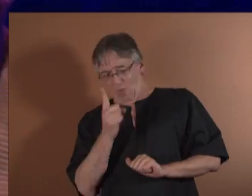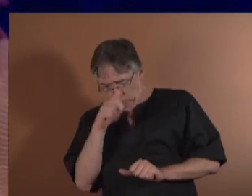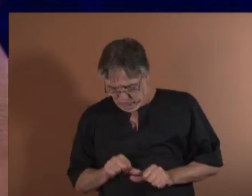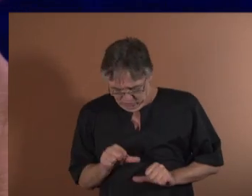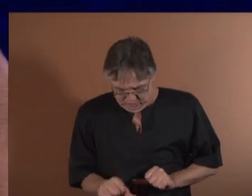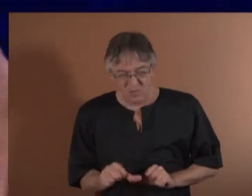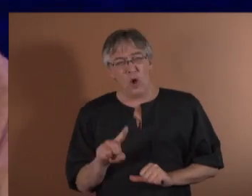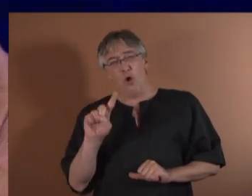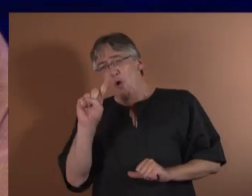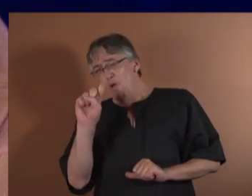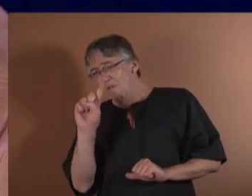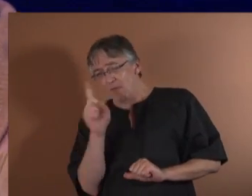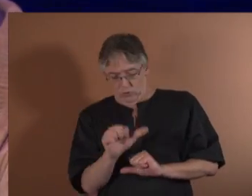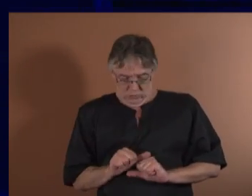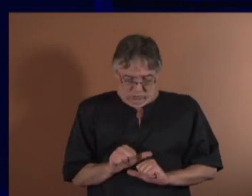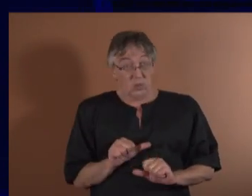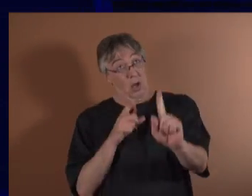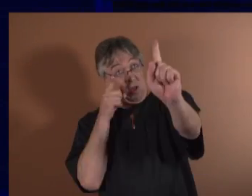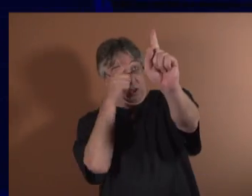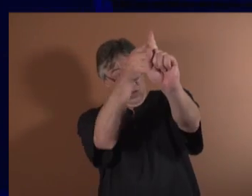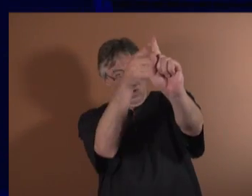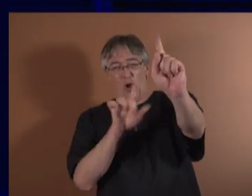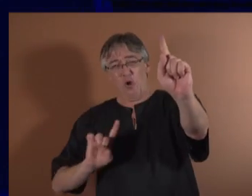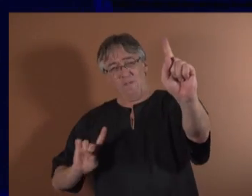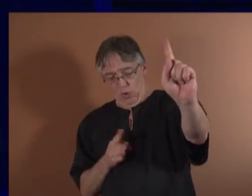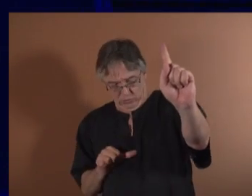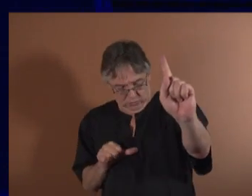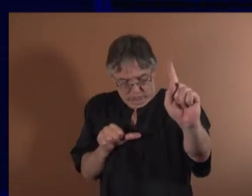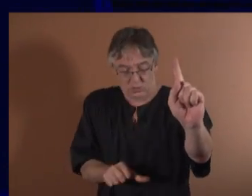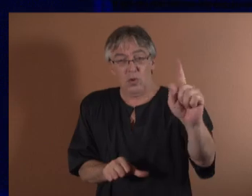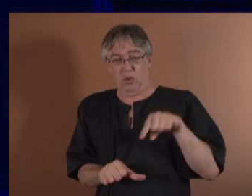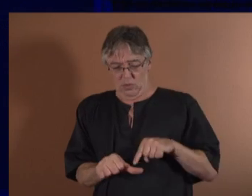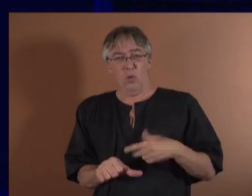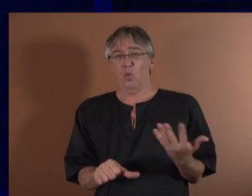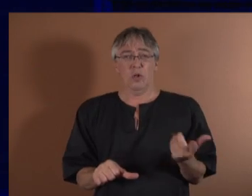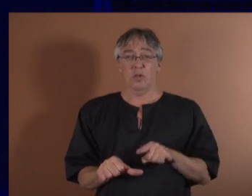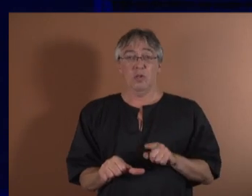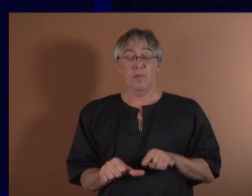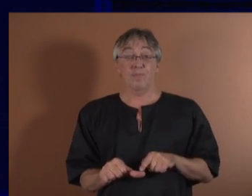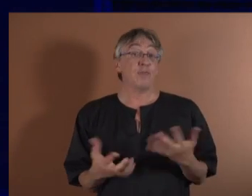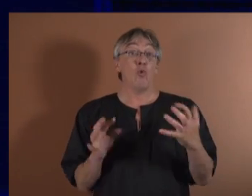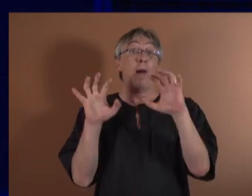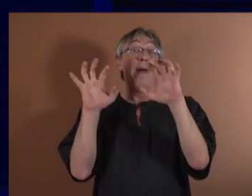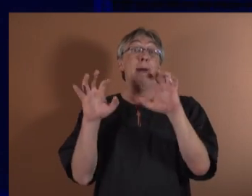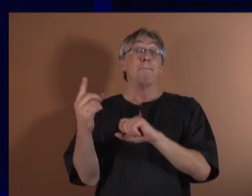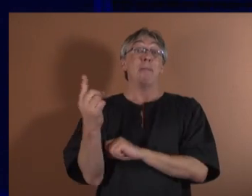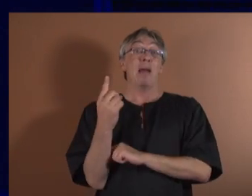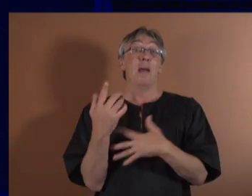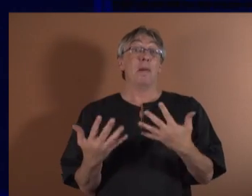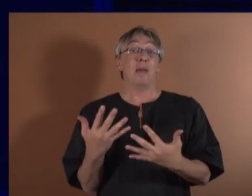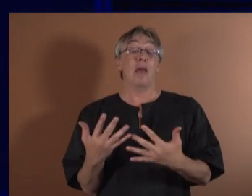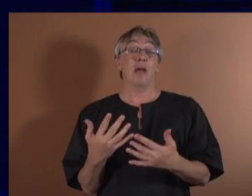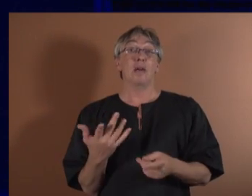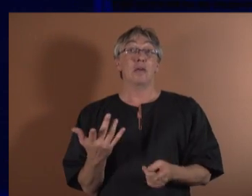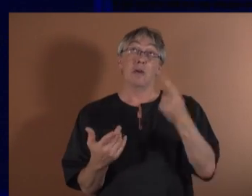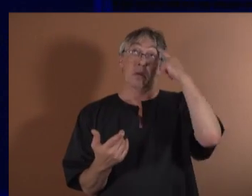the very next action that needs to happen on this? So in terms of the bear, I'm going to go, okay, I'm going to sit still for 10